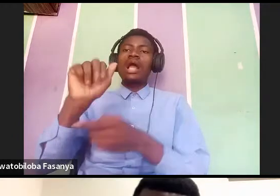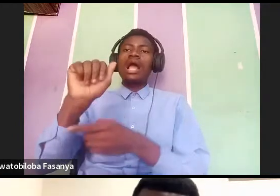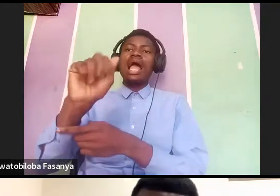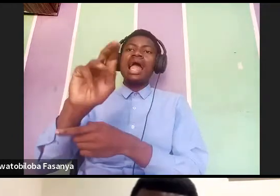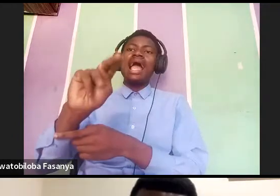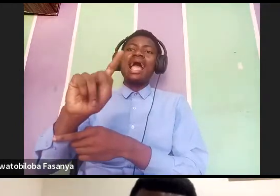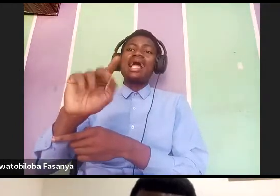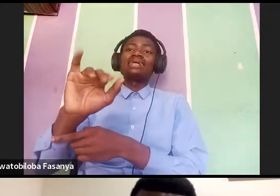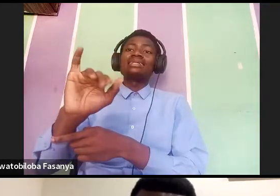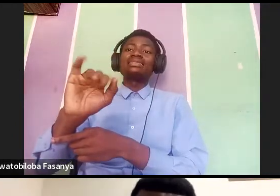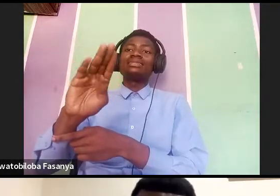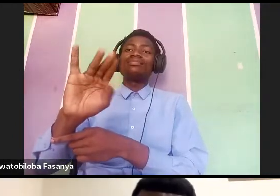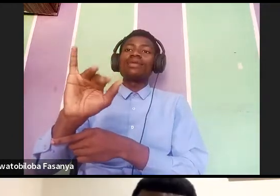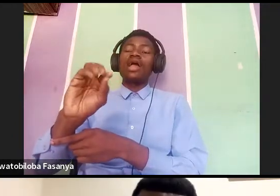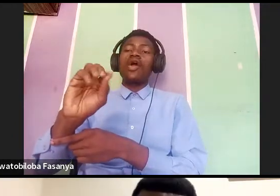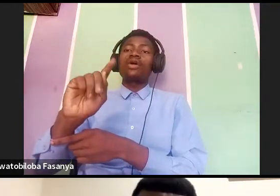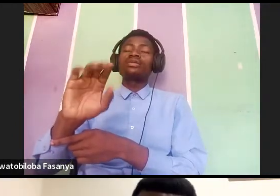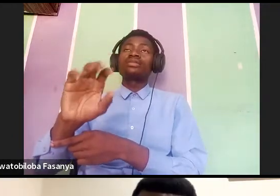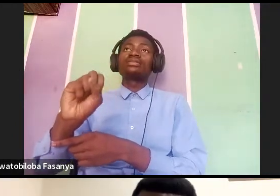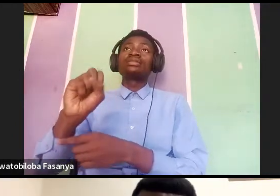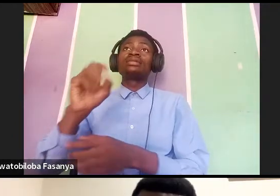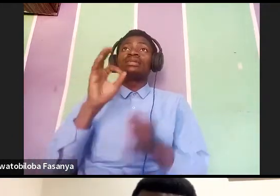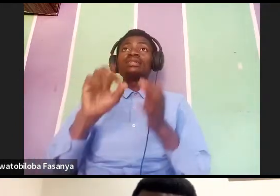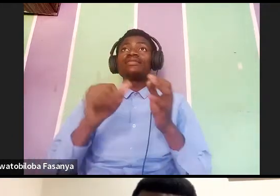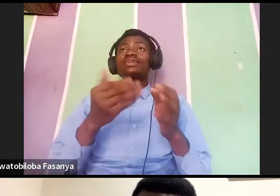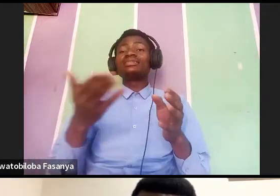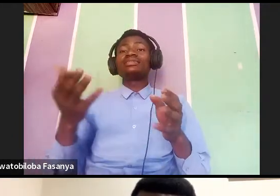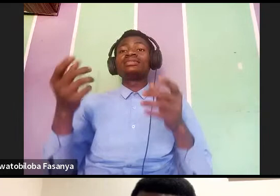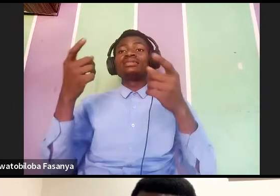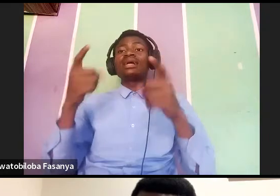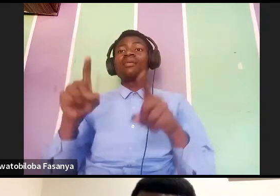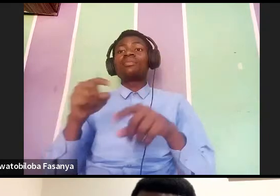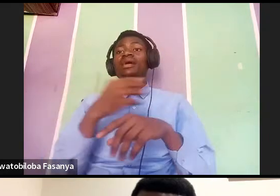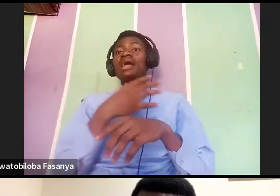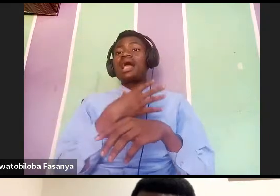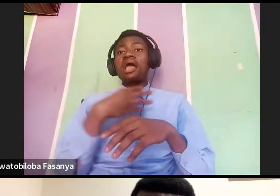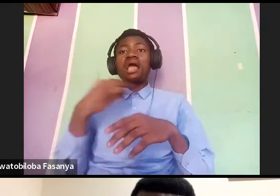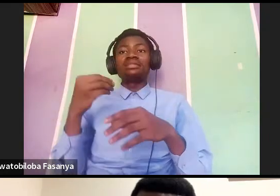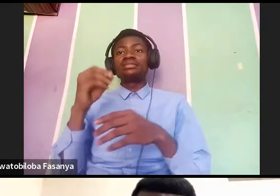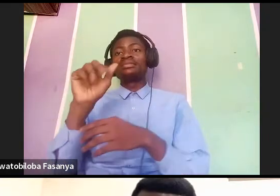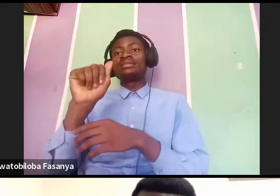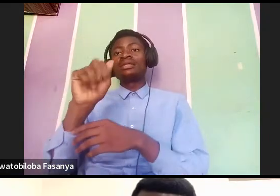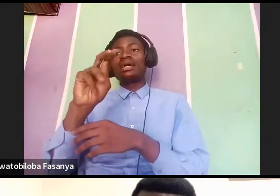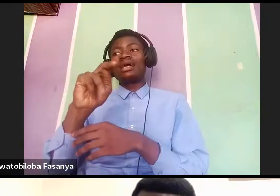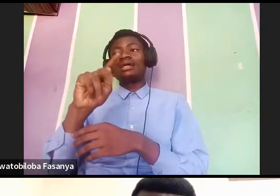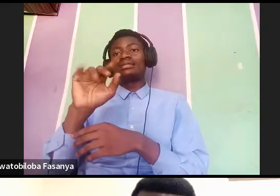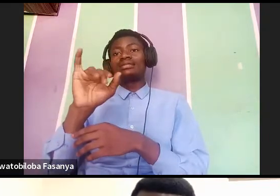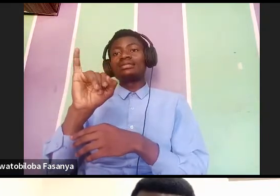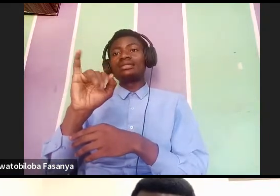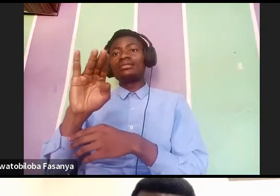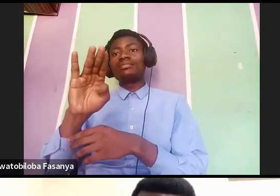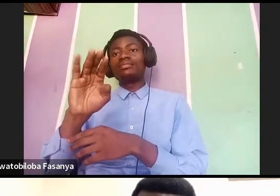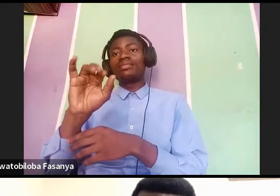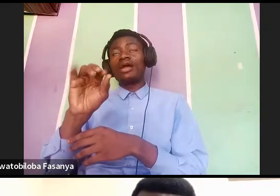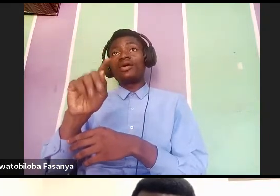means people will have sepsis and nobody's going to help them. So let us reduce. I'm also using this platform to